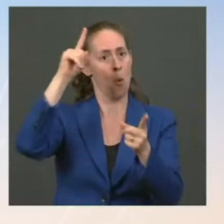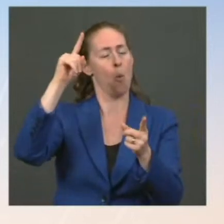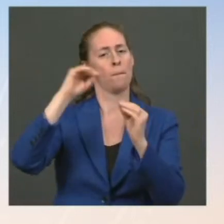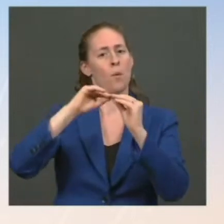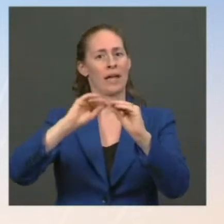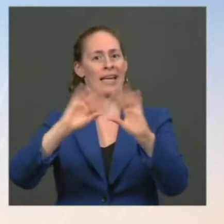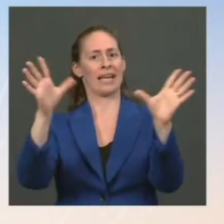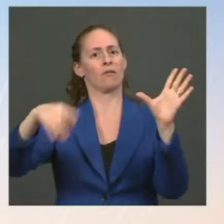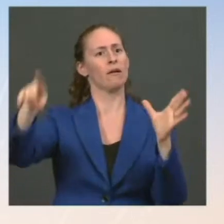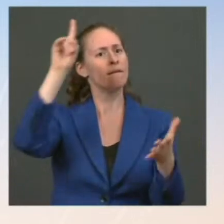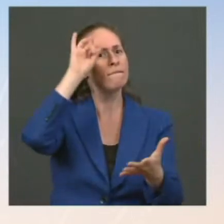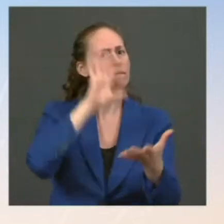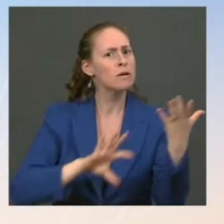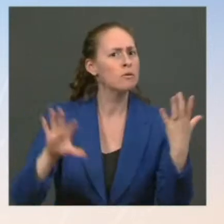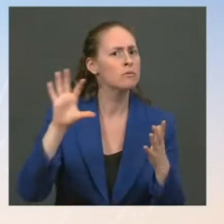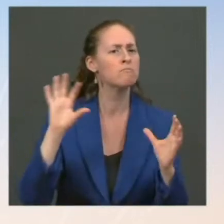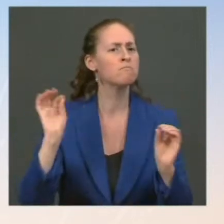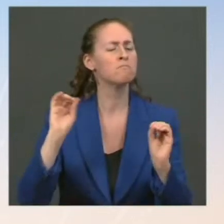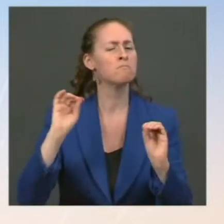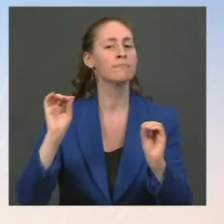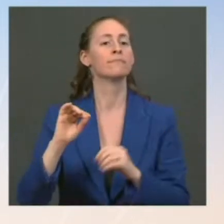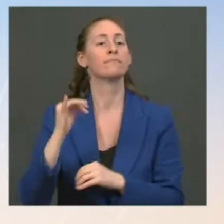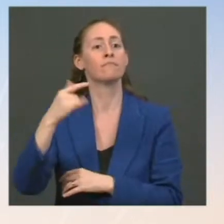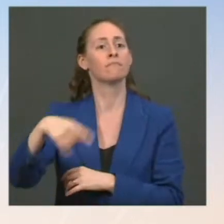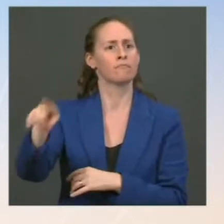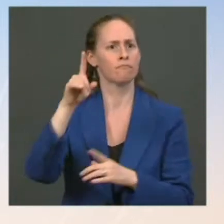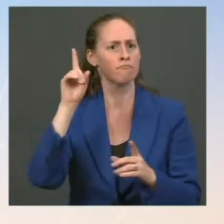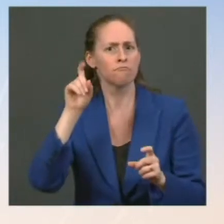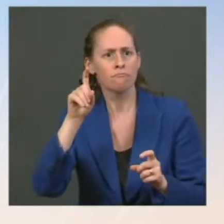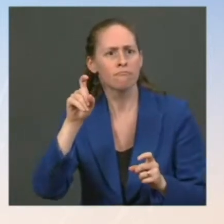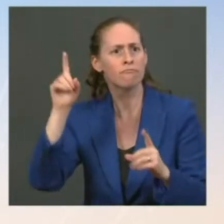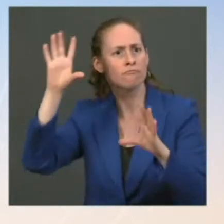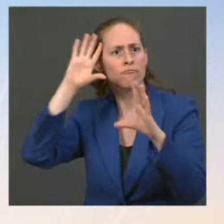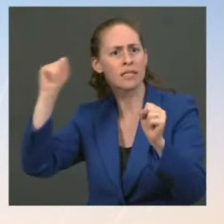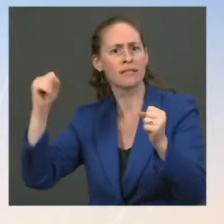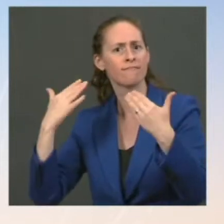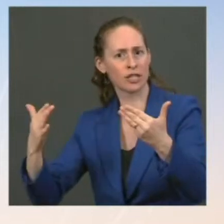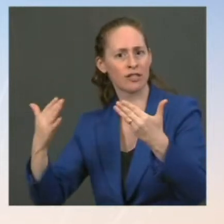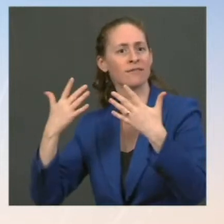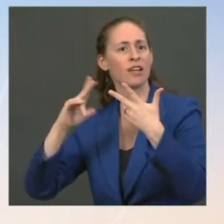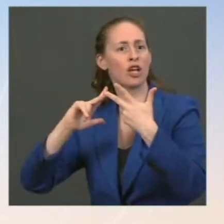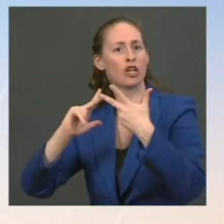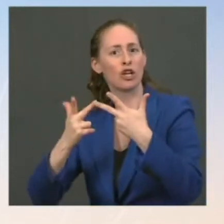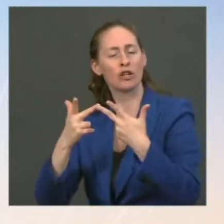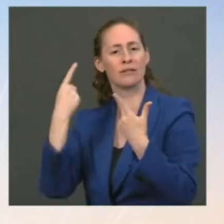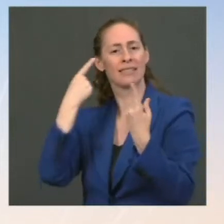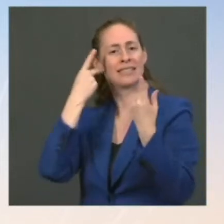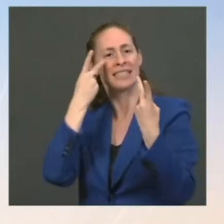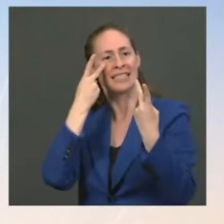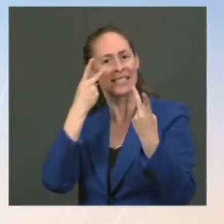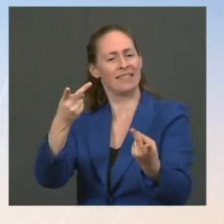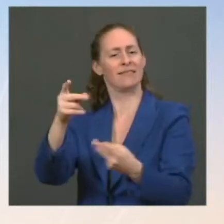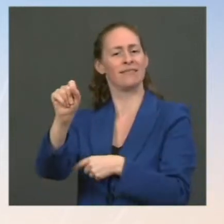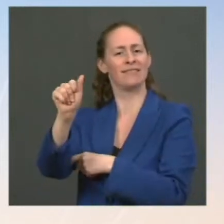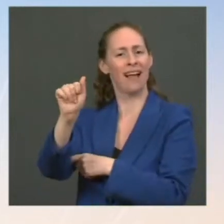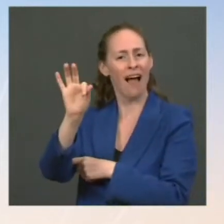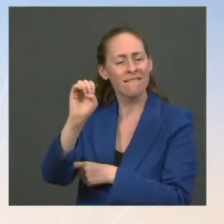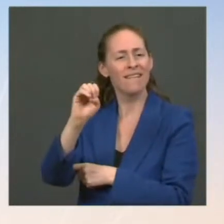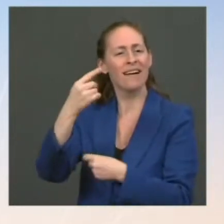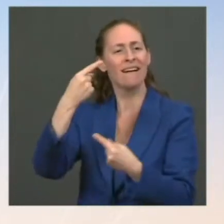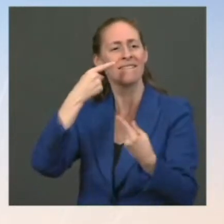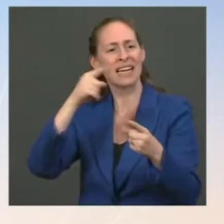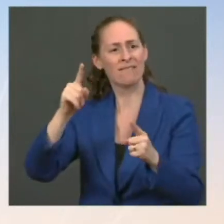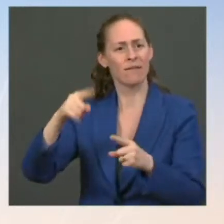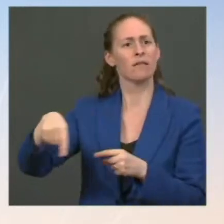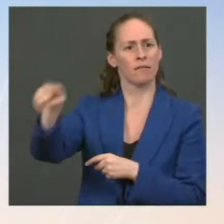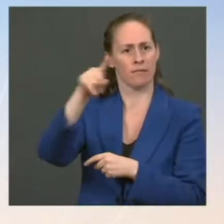have. President went and got his shot, his booster shot on camera to make clear it's safe, it's effective, it's something you should do if you're in one of these categories.